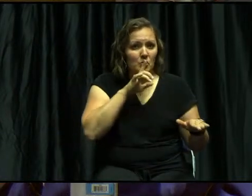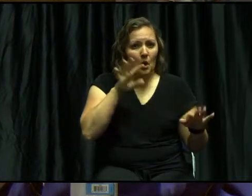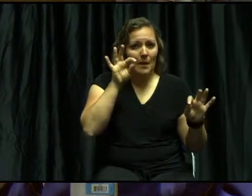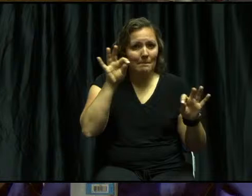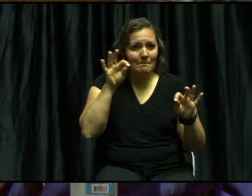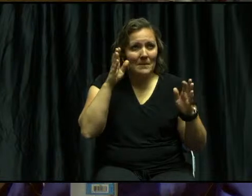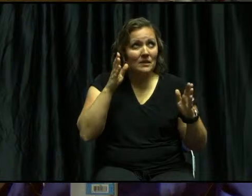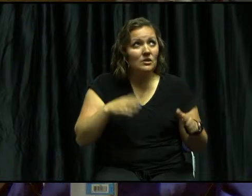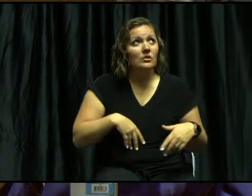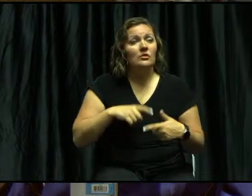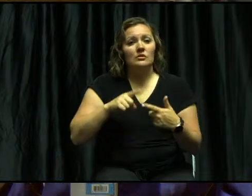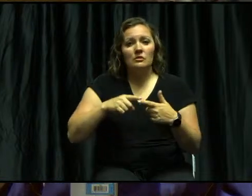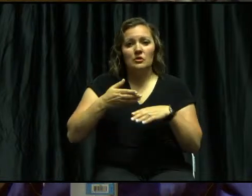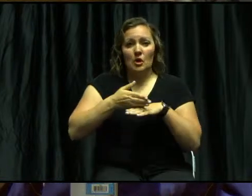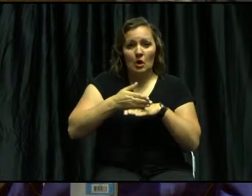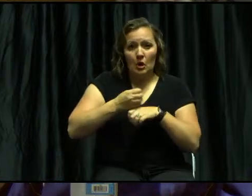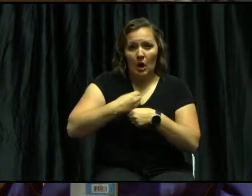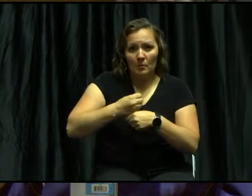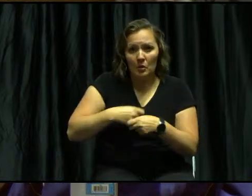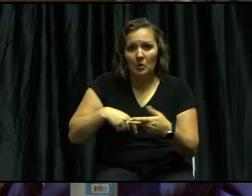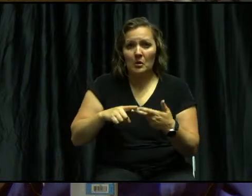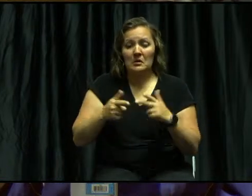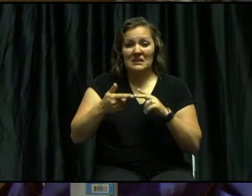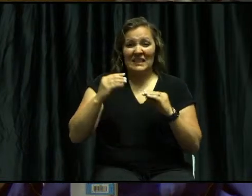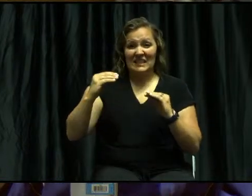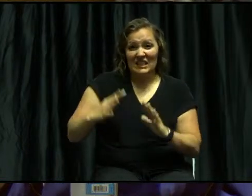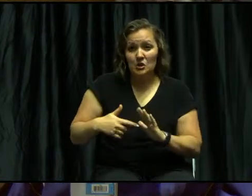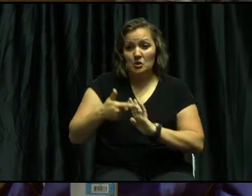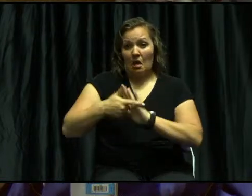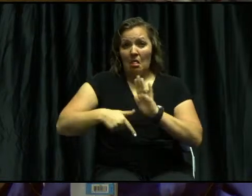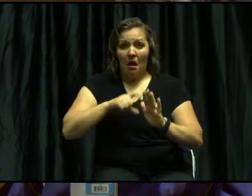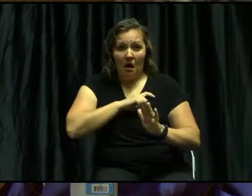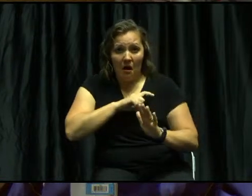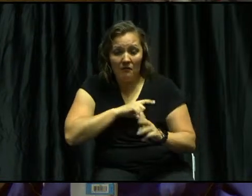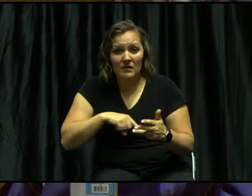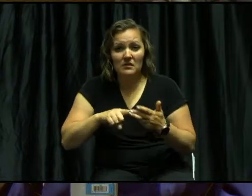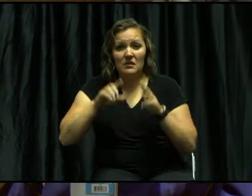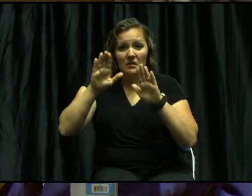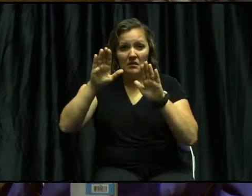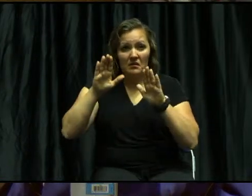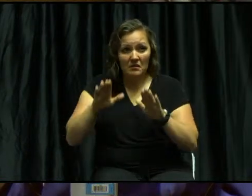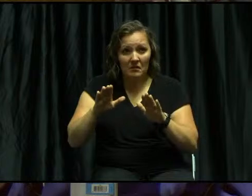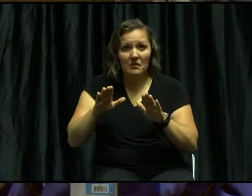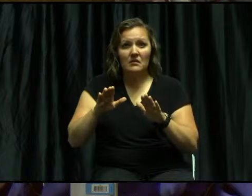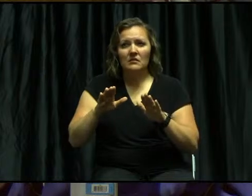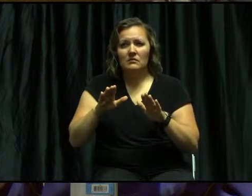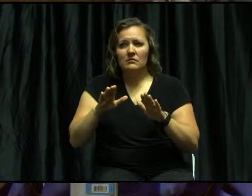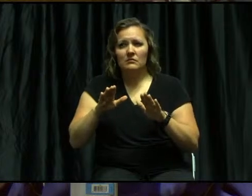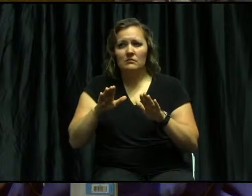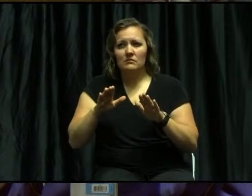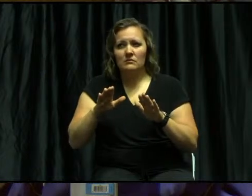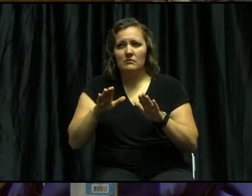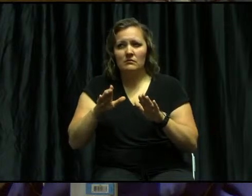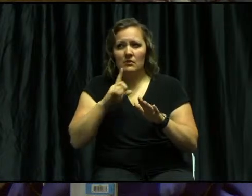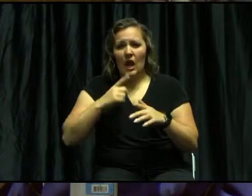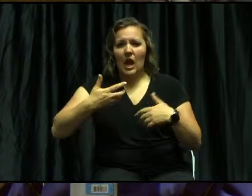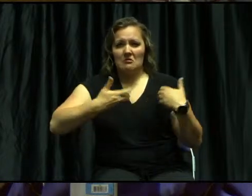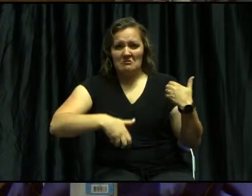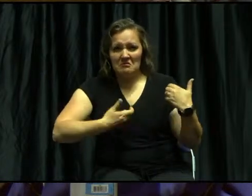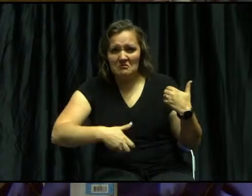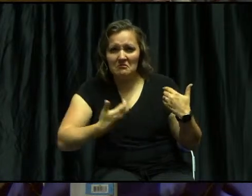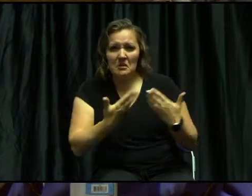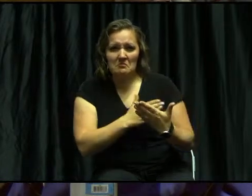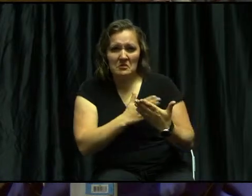are carpenters, teachers, a law enforcement officer, a fantastic homemaker, a rock and roll guitar